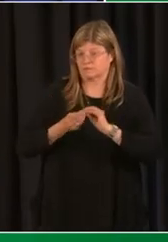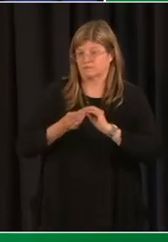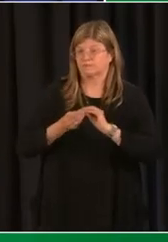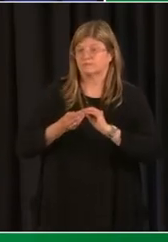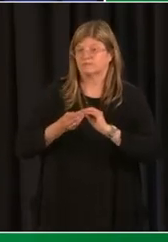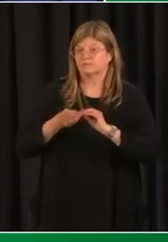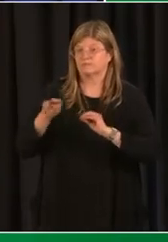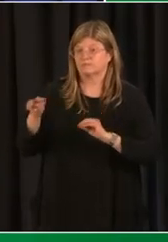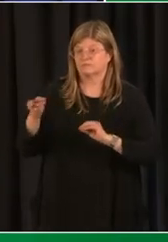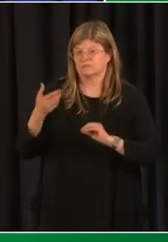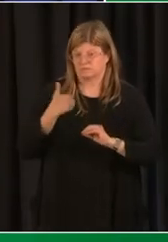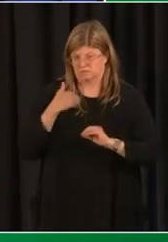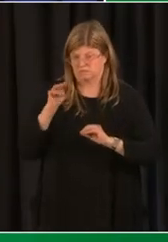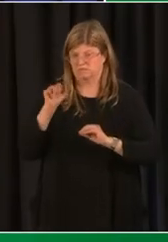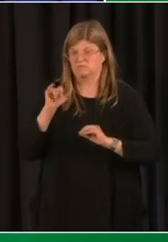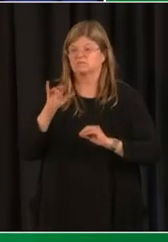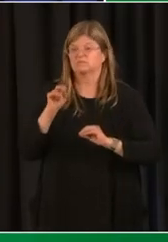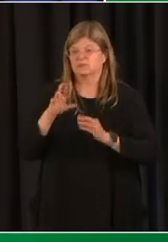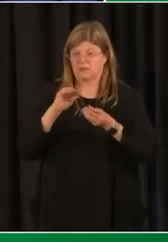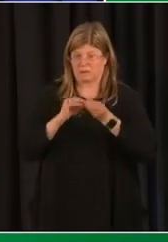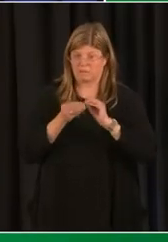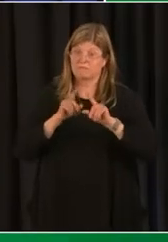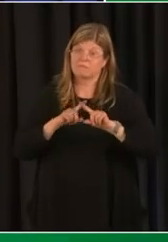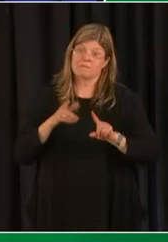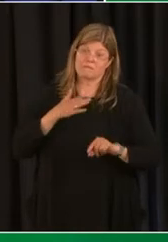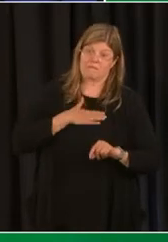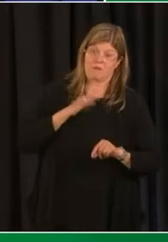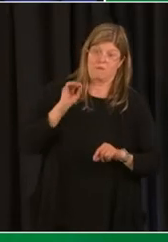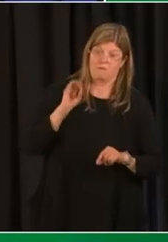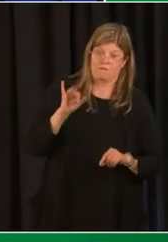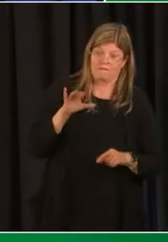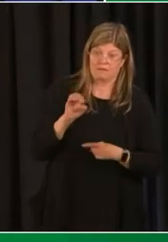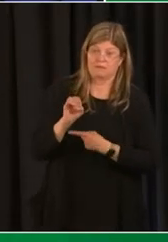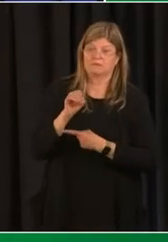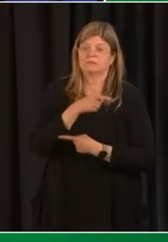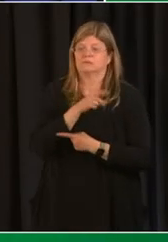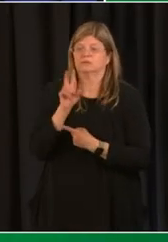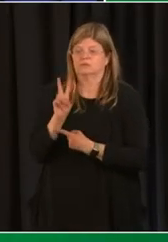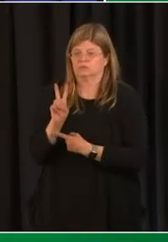you have the mayor's number, I'm sure, but my office number is